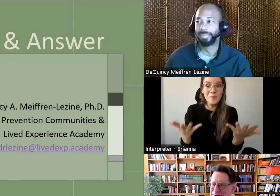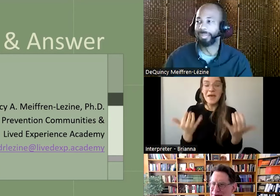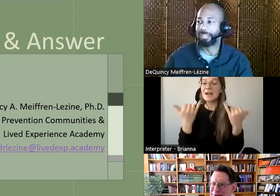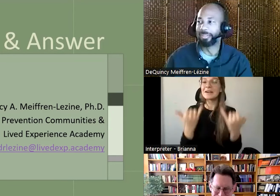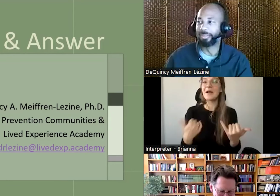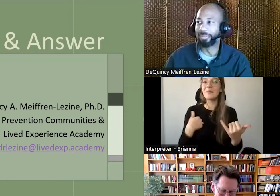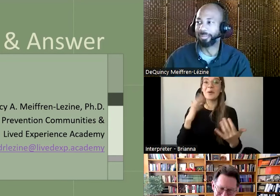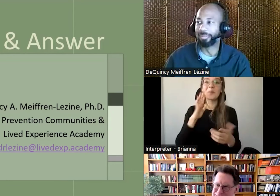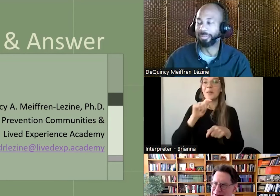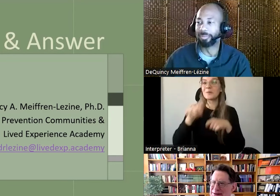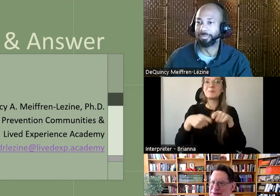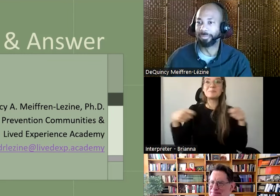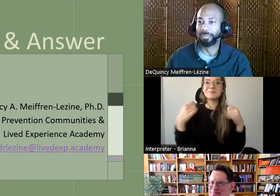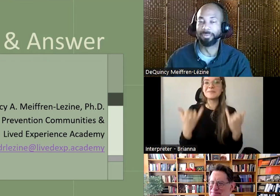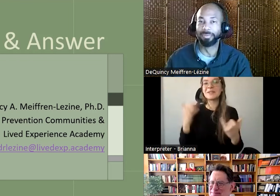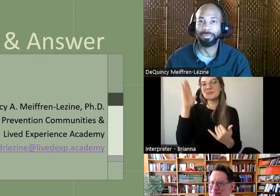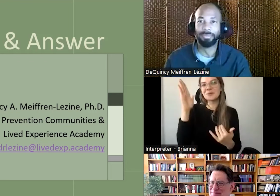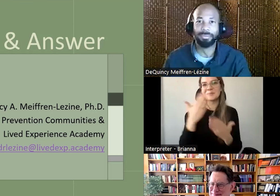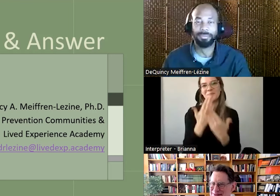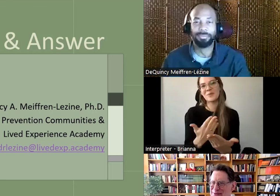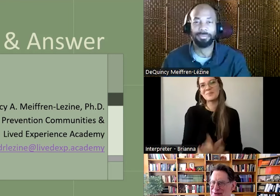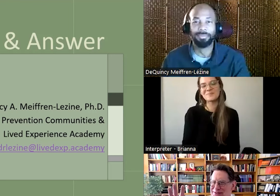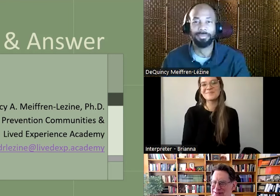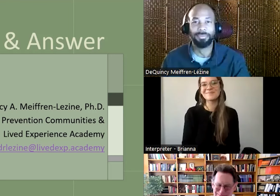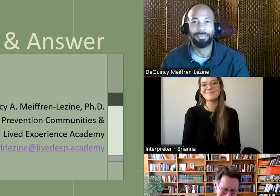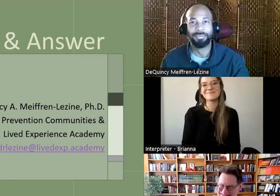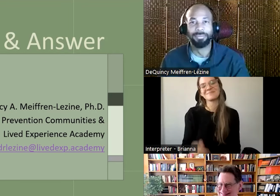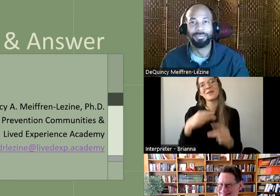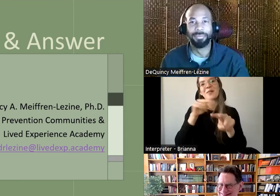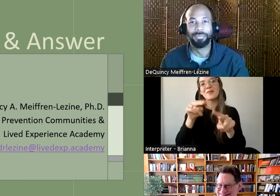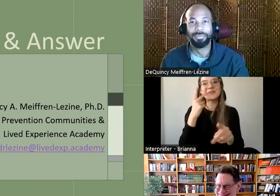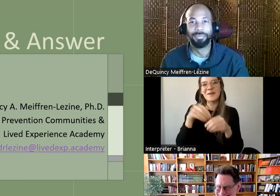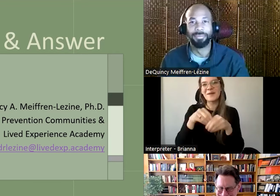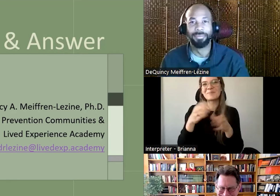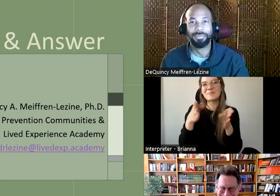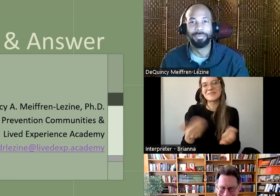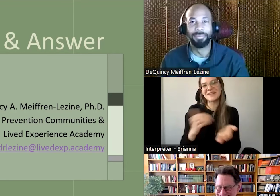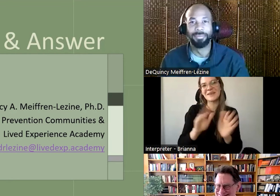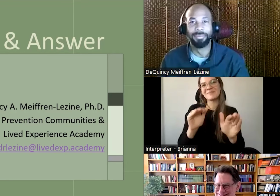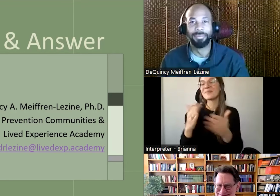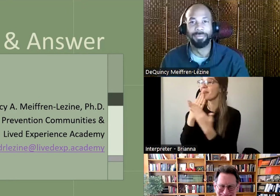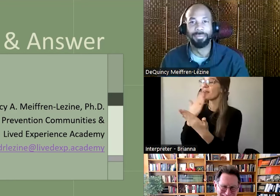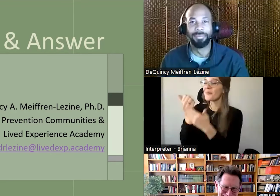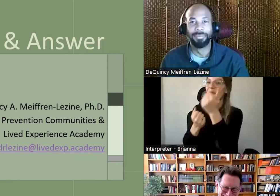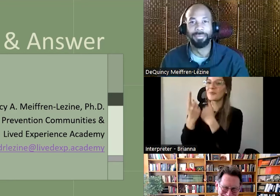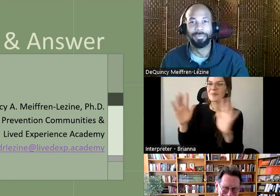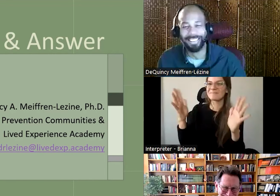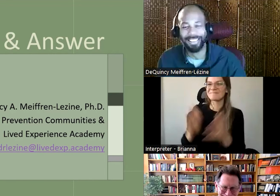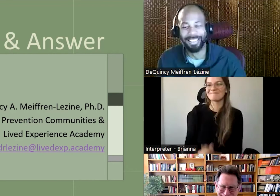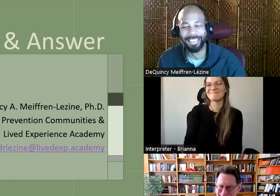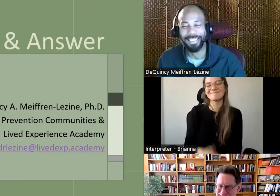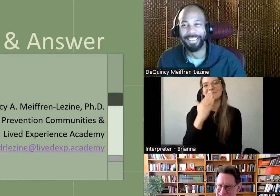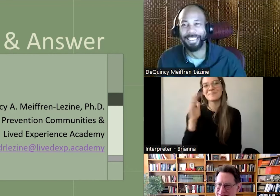will draw this session to a close. Look forward to seeing you in person. Thank you, everybody. Bye-bye.